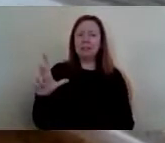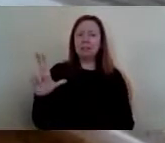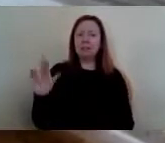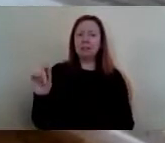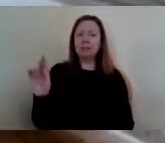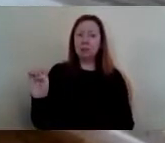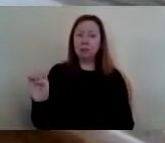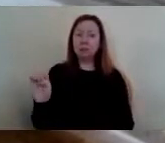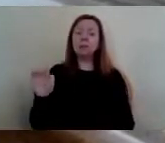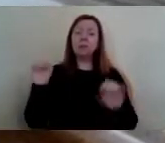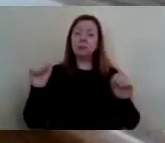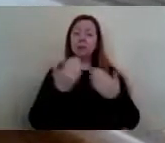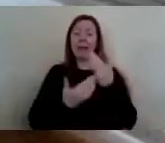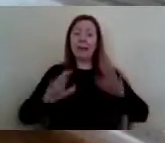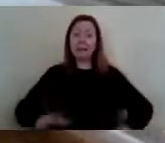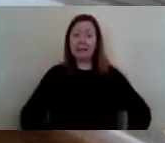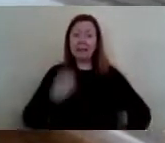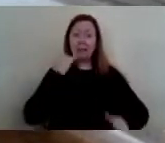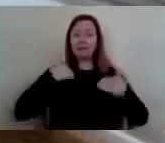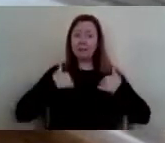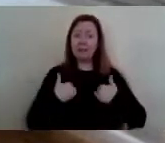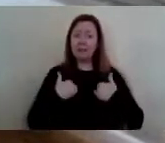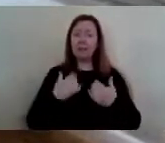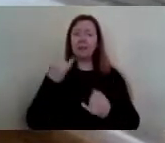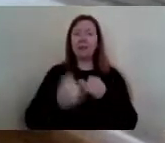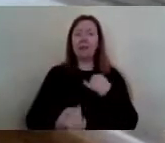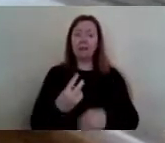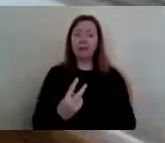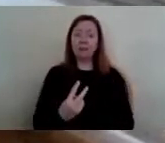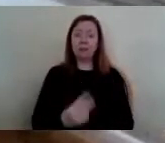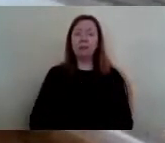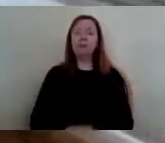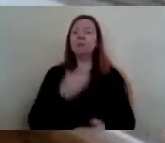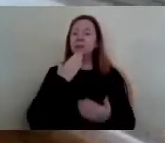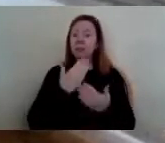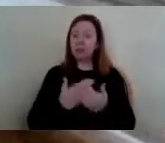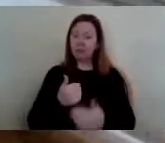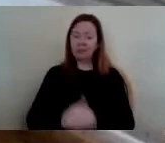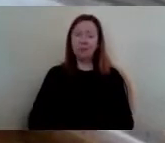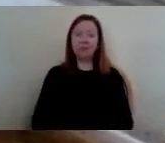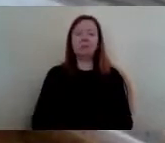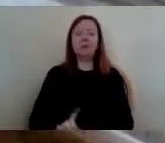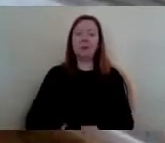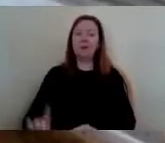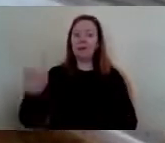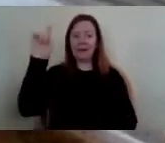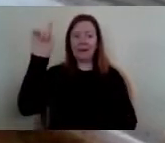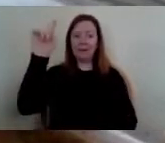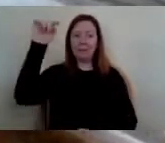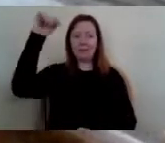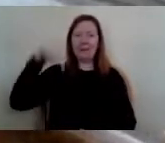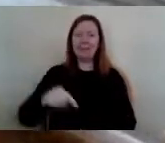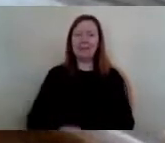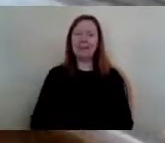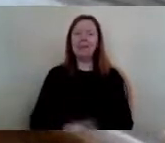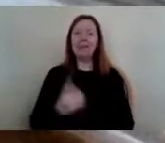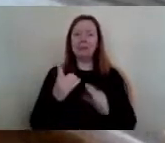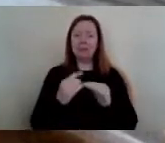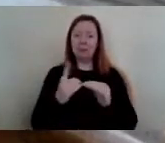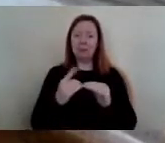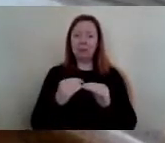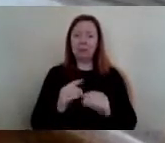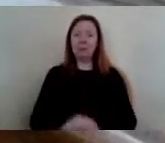starting to get tired. Last two, good. All the way up and back down. One more,